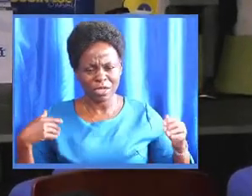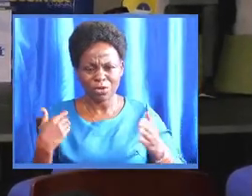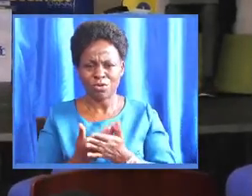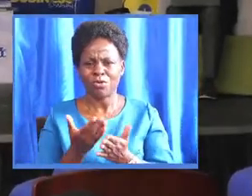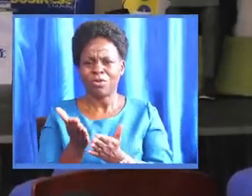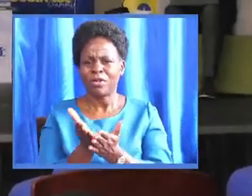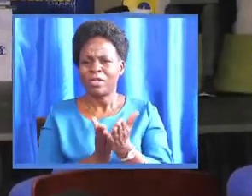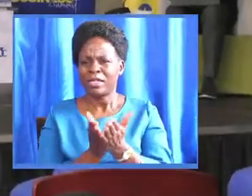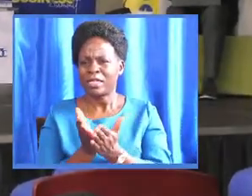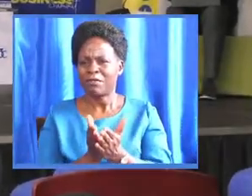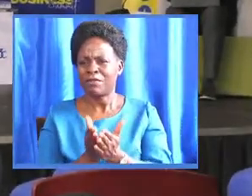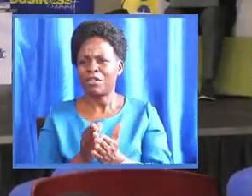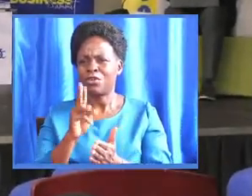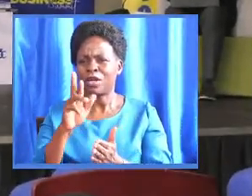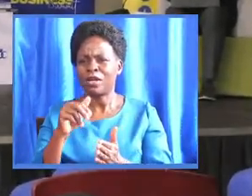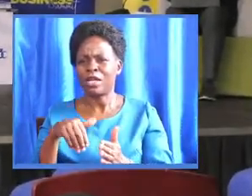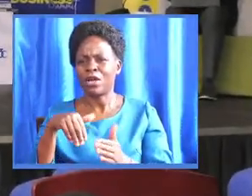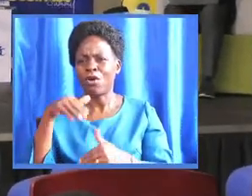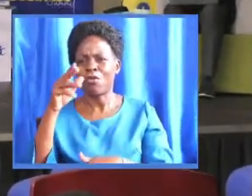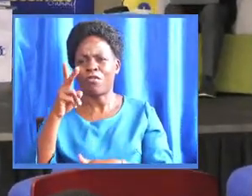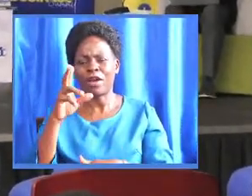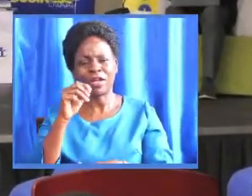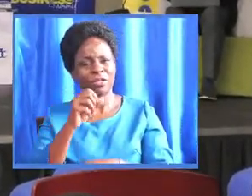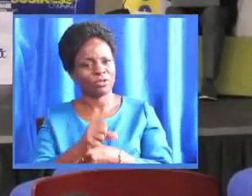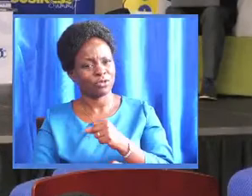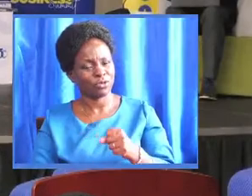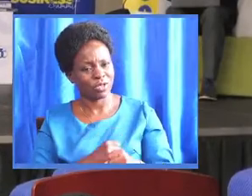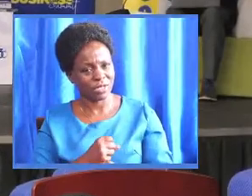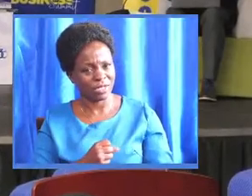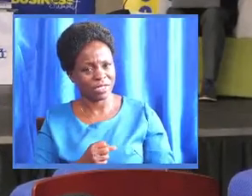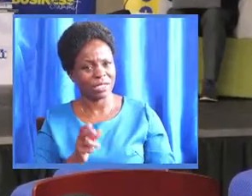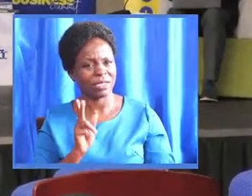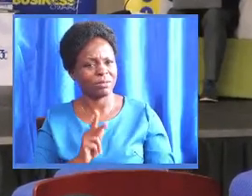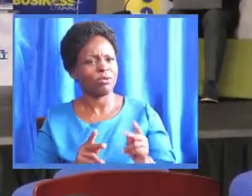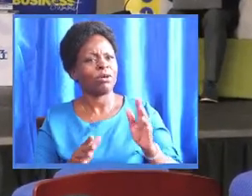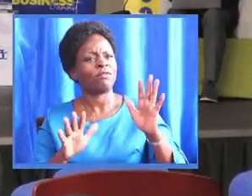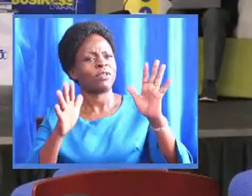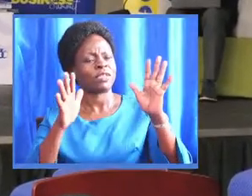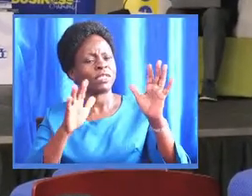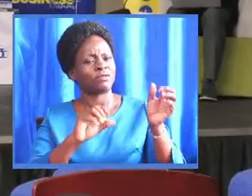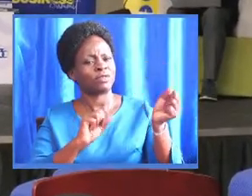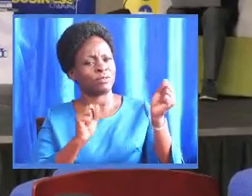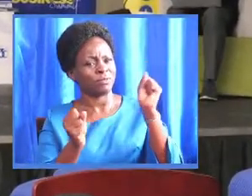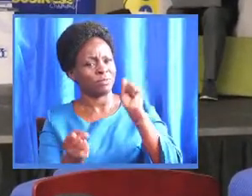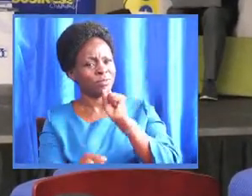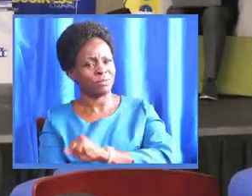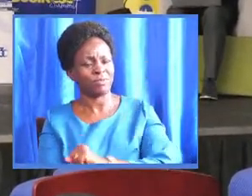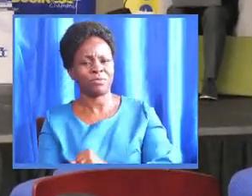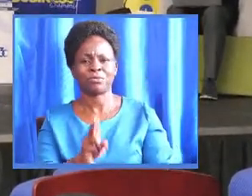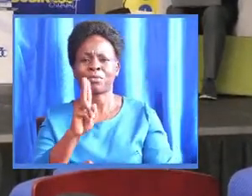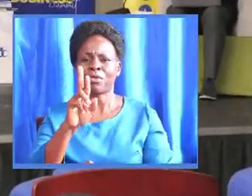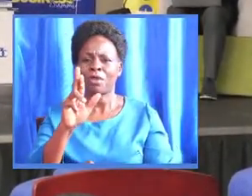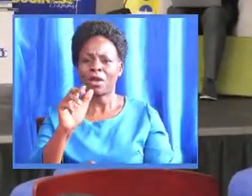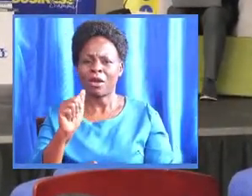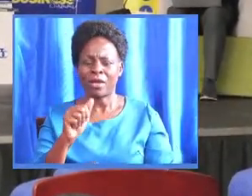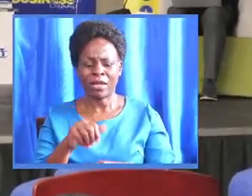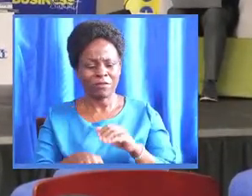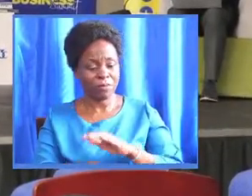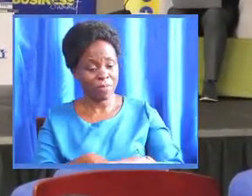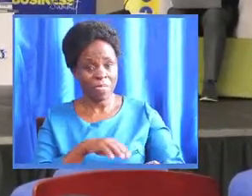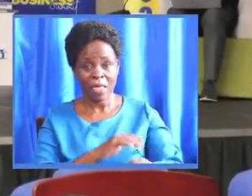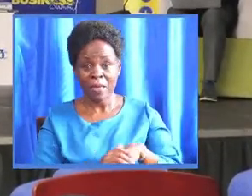for over 20 years. And one of the people that have successfully transitioned URA from a manual space to